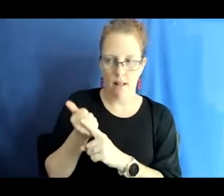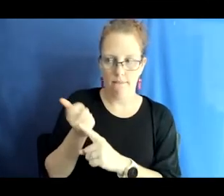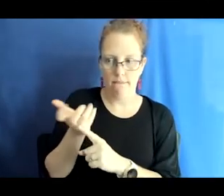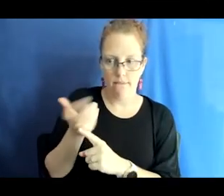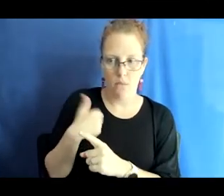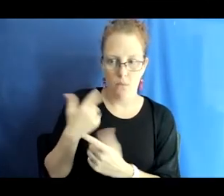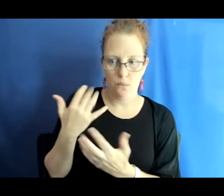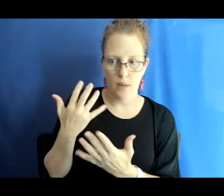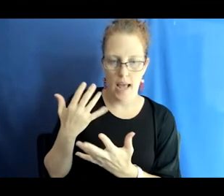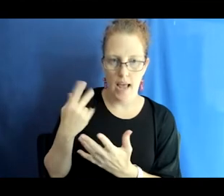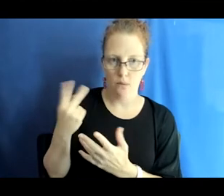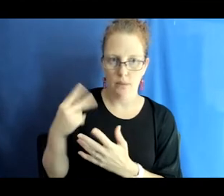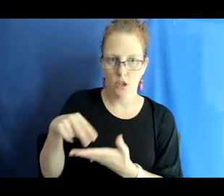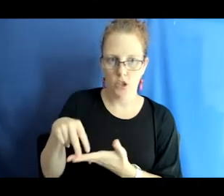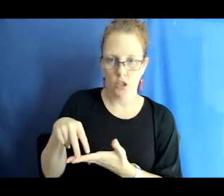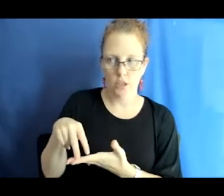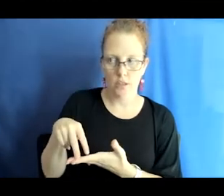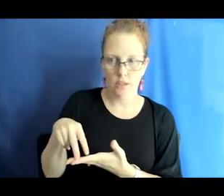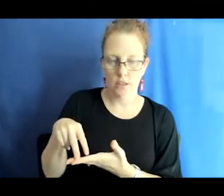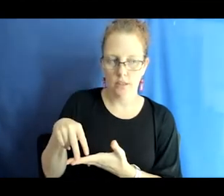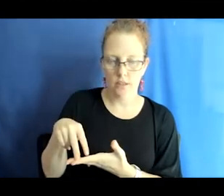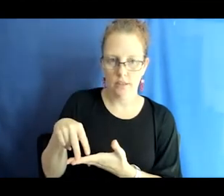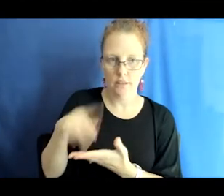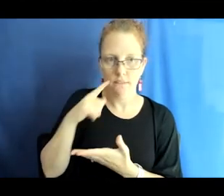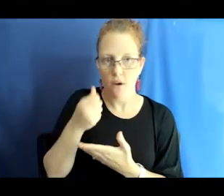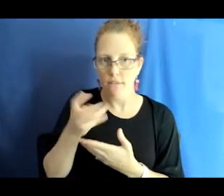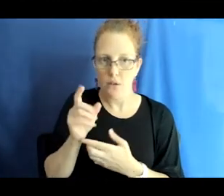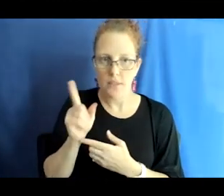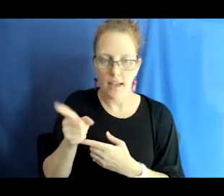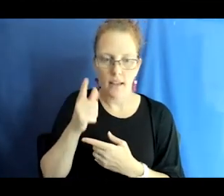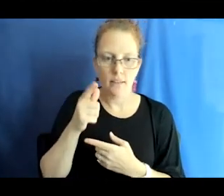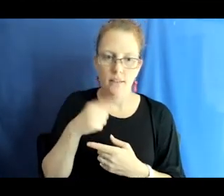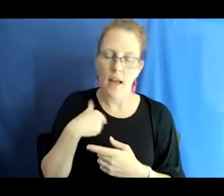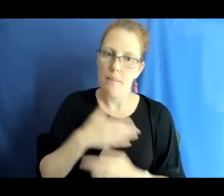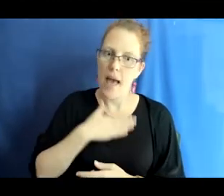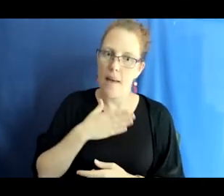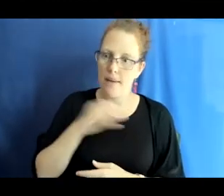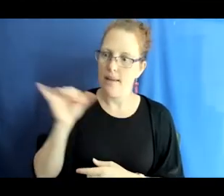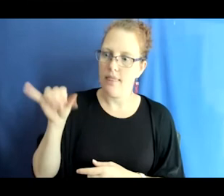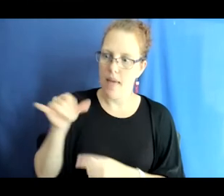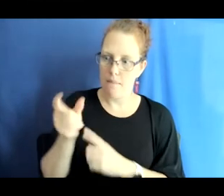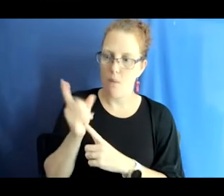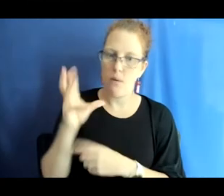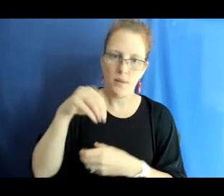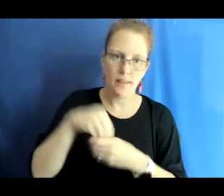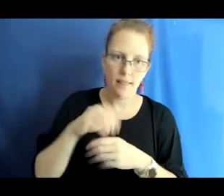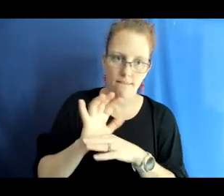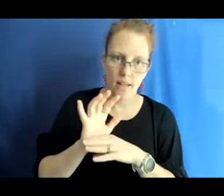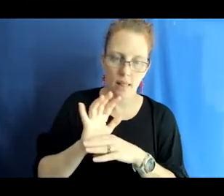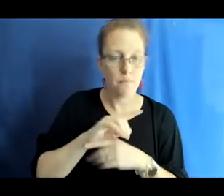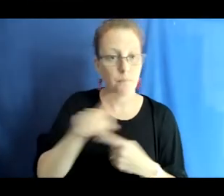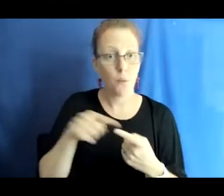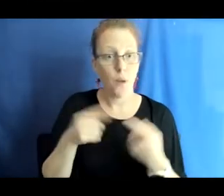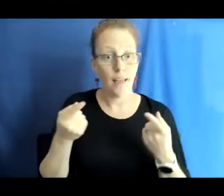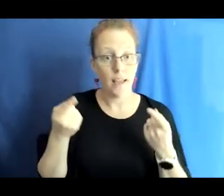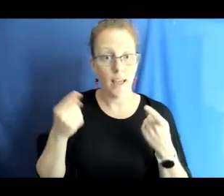just like stood there for a little second. And I'm really glad that that moment is in the film as well, because when it happened,